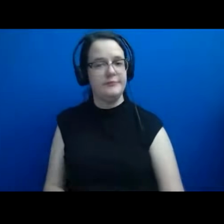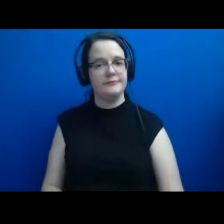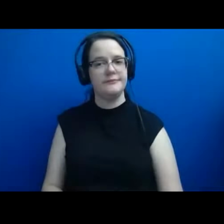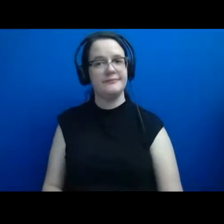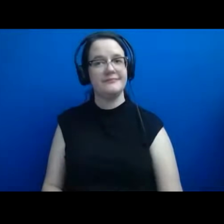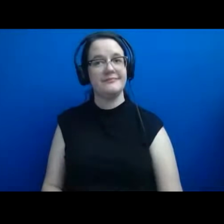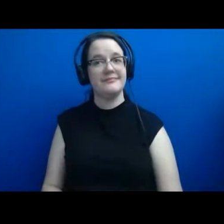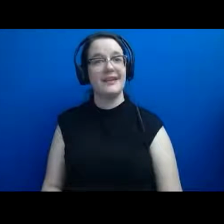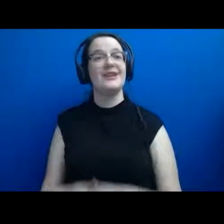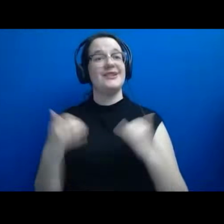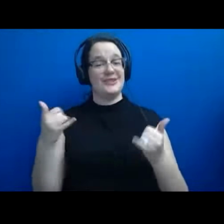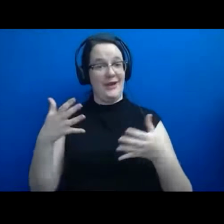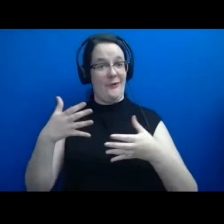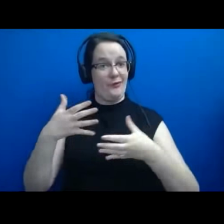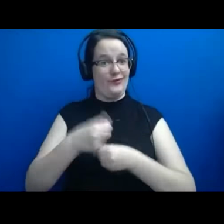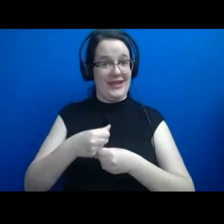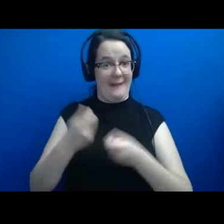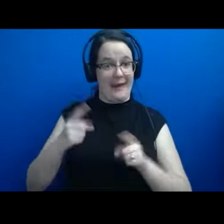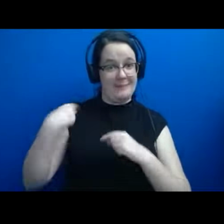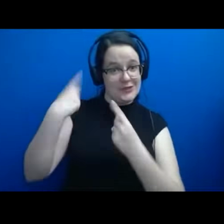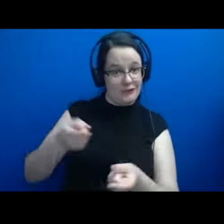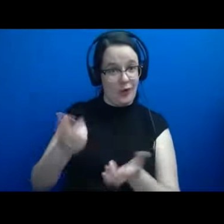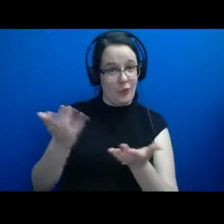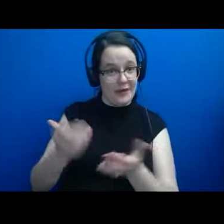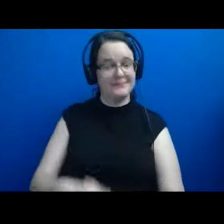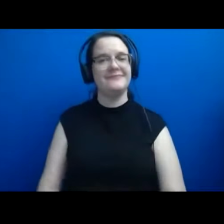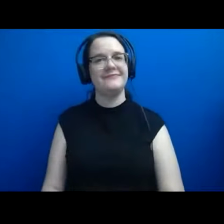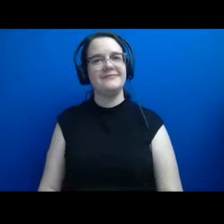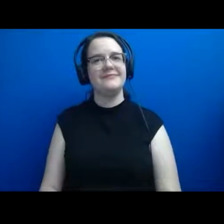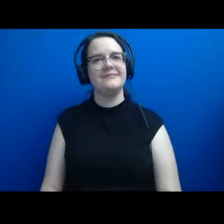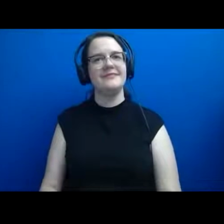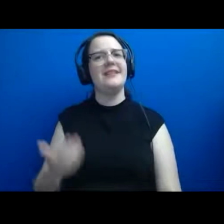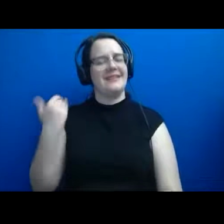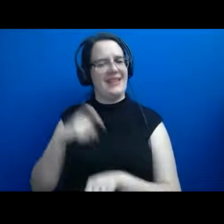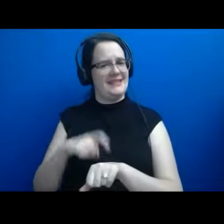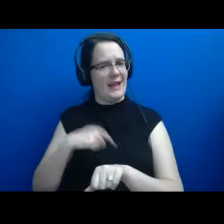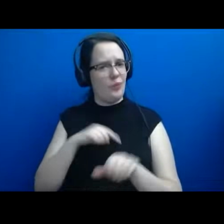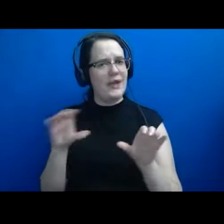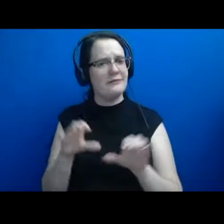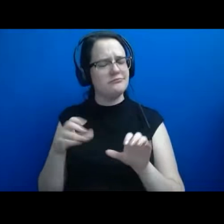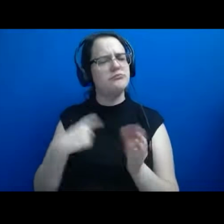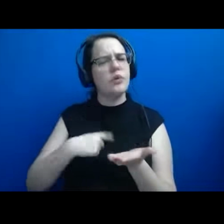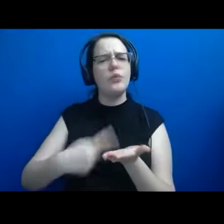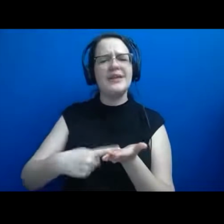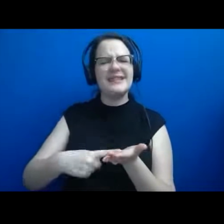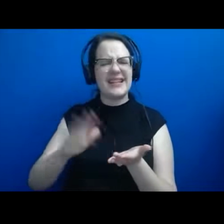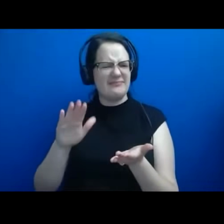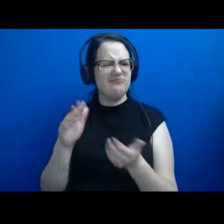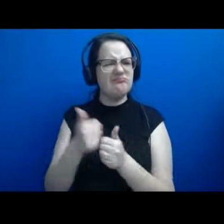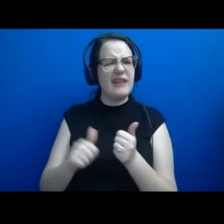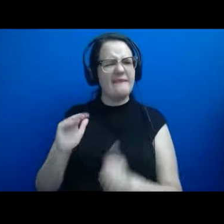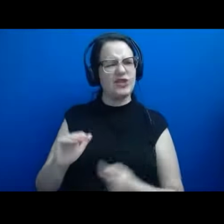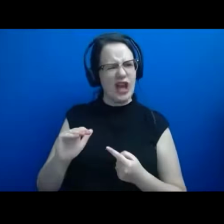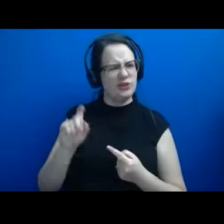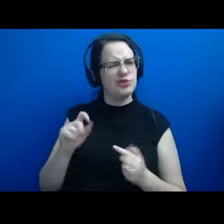So to recap, last time we did an exercise where we talked about why every child should have access to